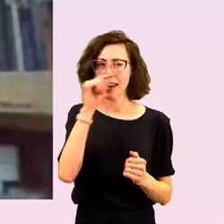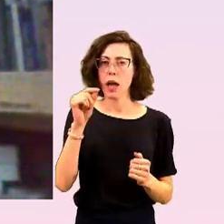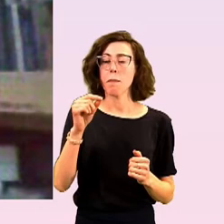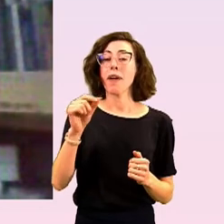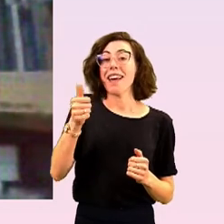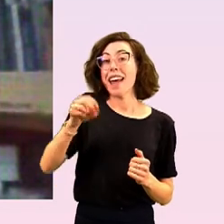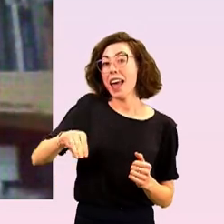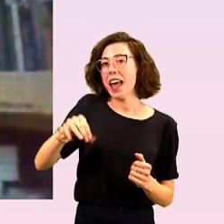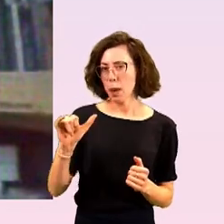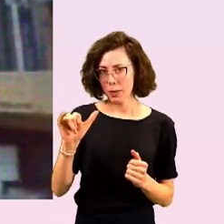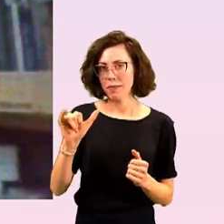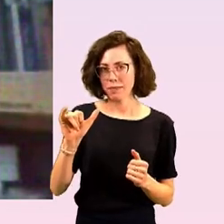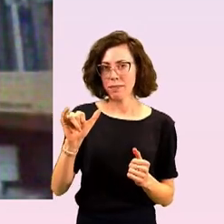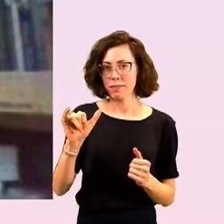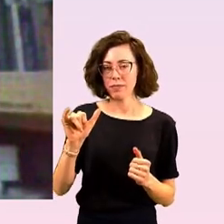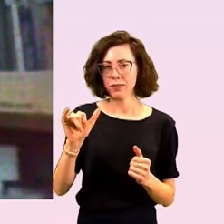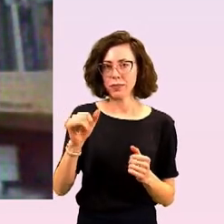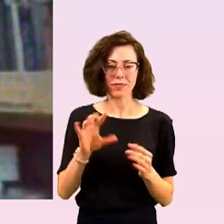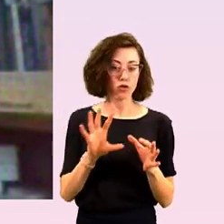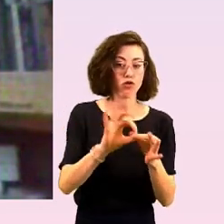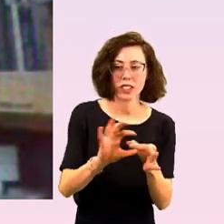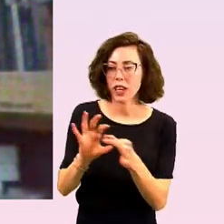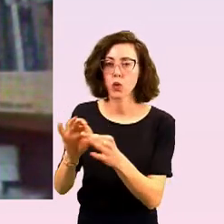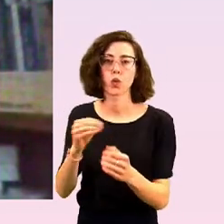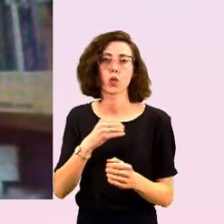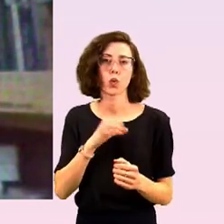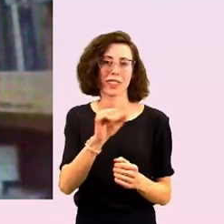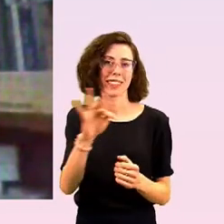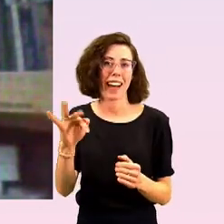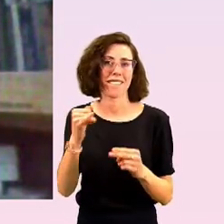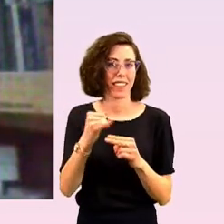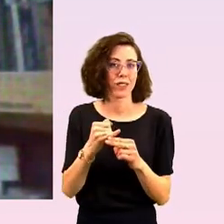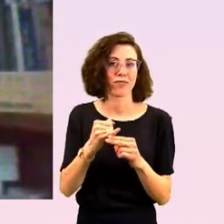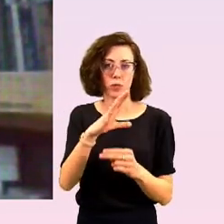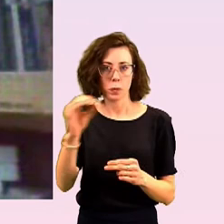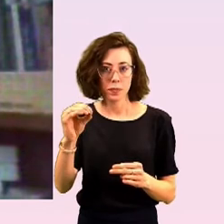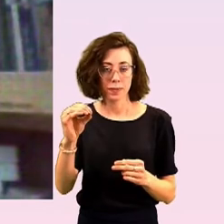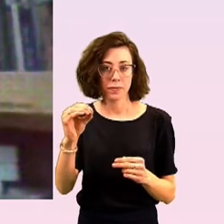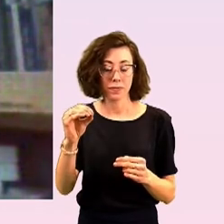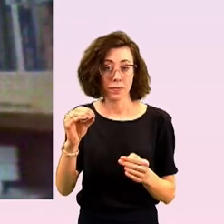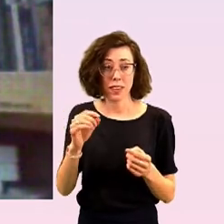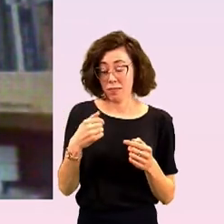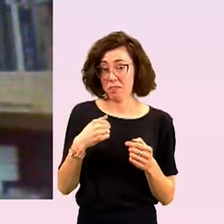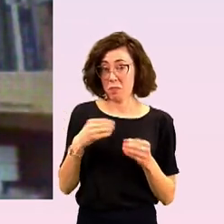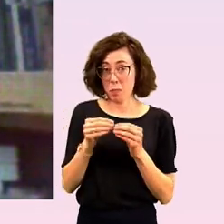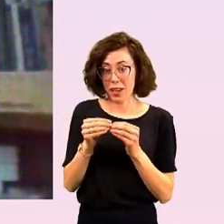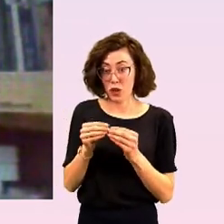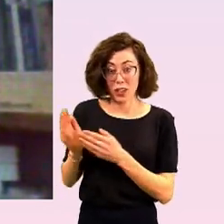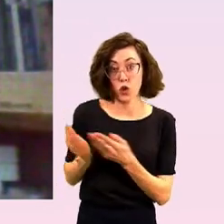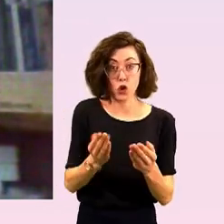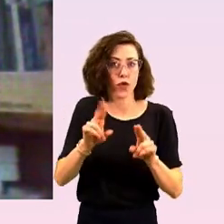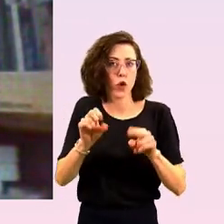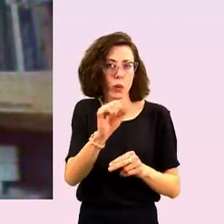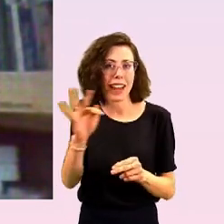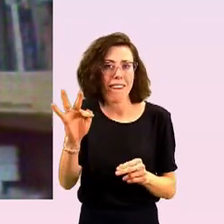communications to the wider corporate body and because of our presence at induction. And I've done that. And I think that was very